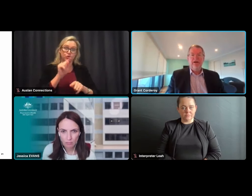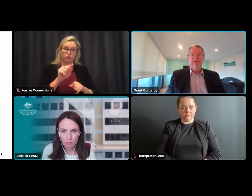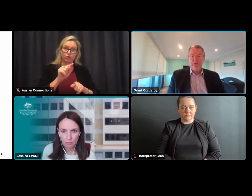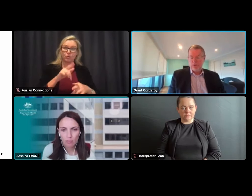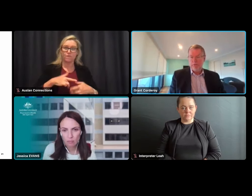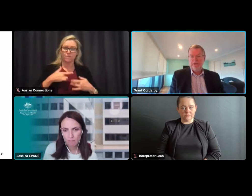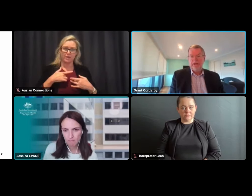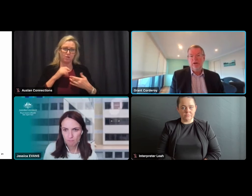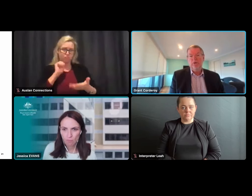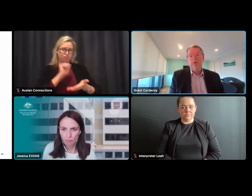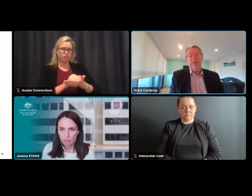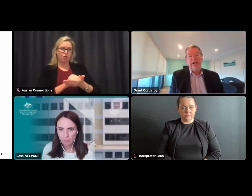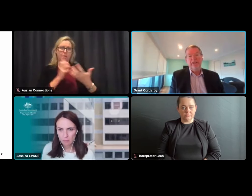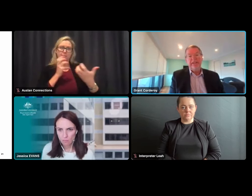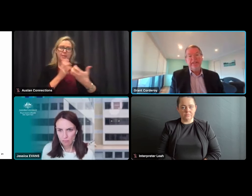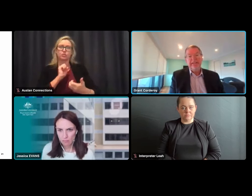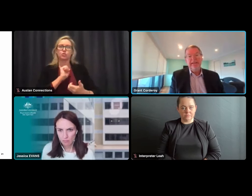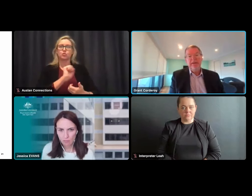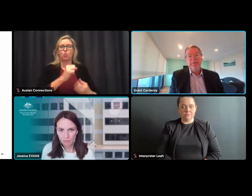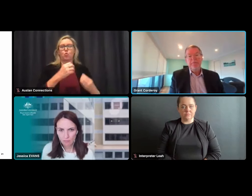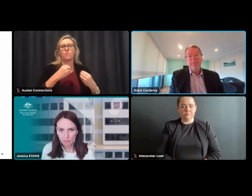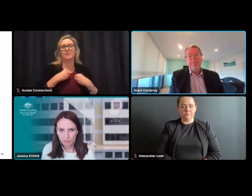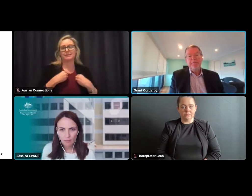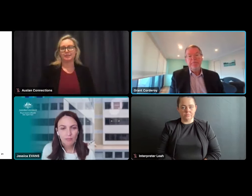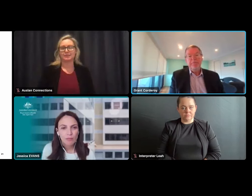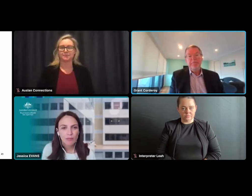right figure for your particular organisation.